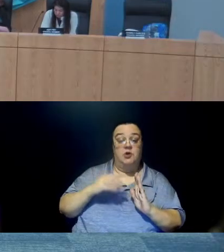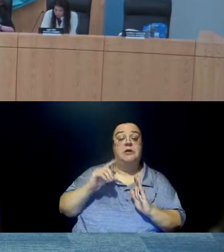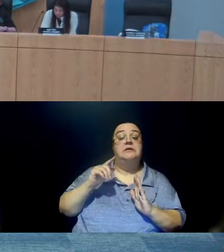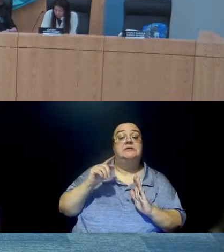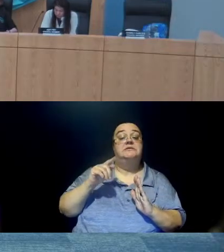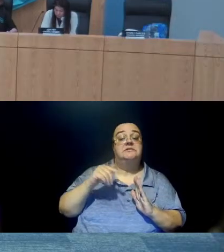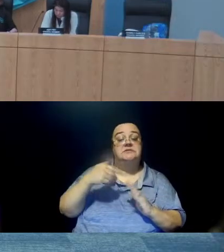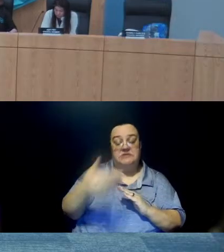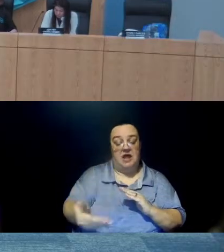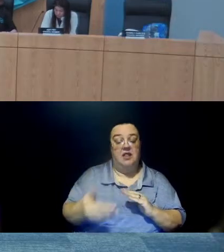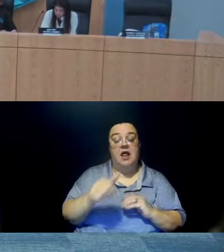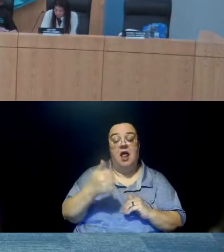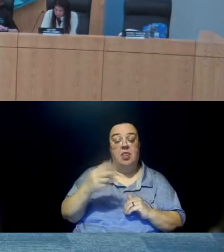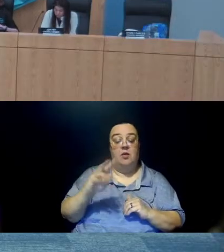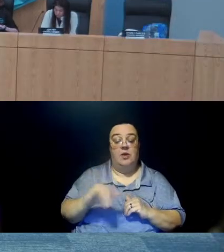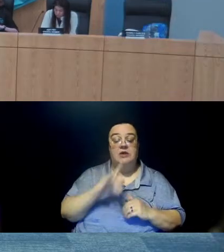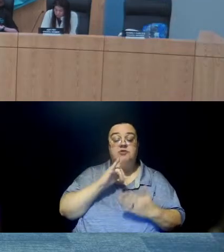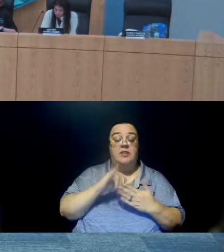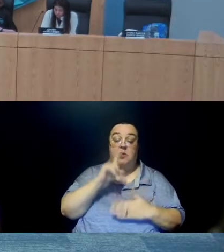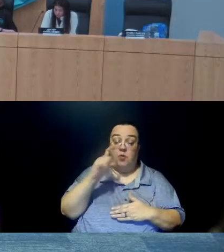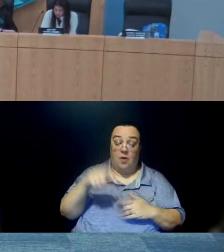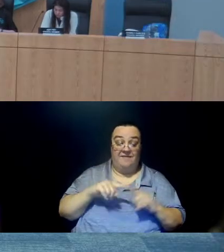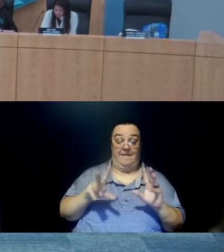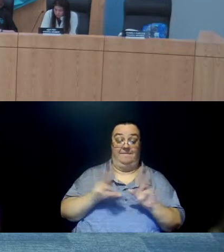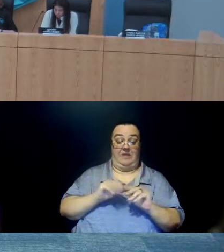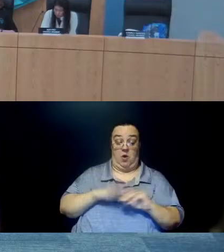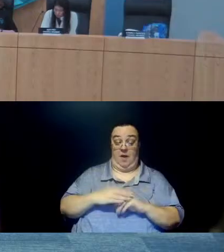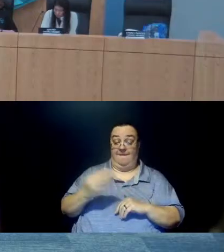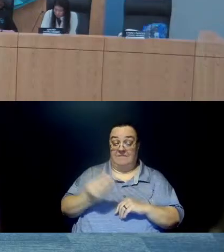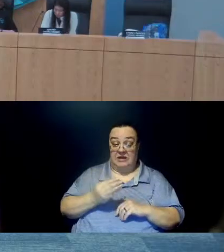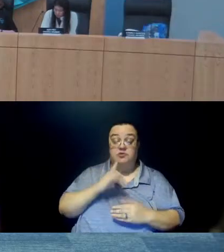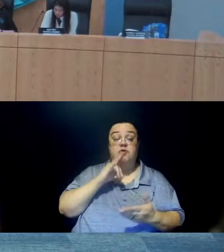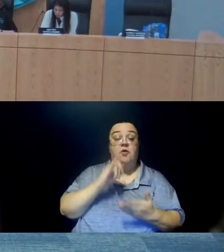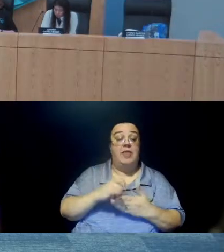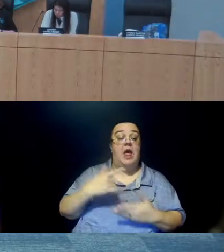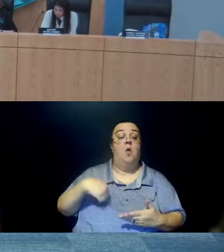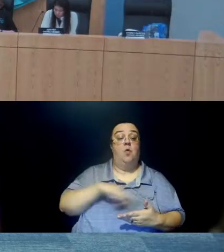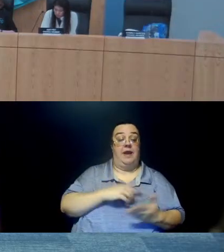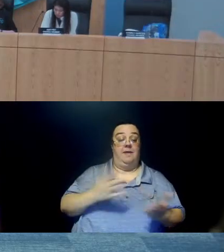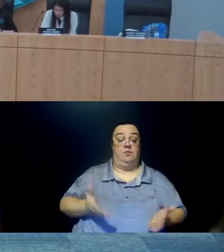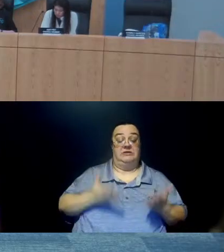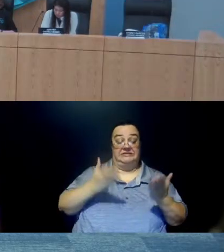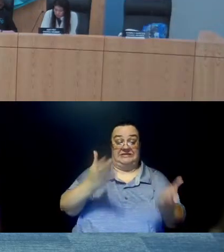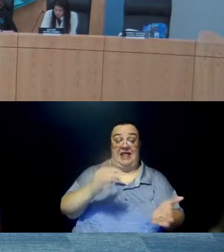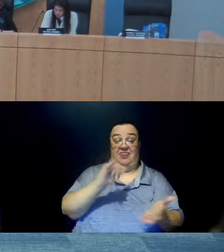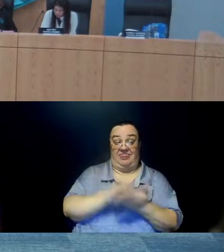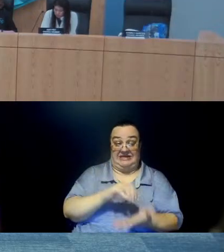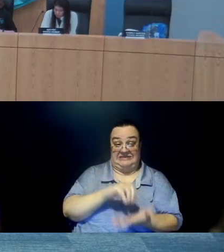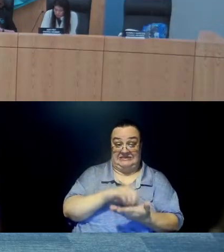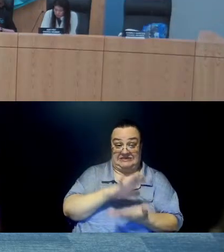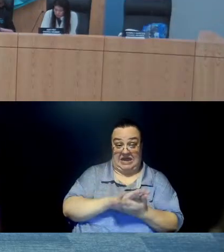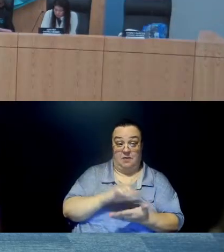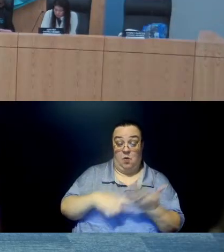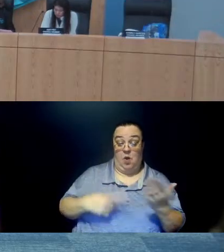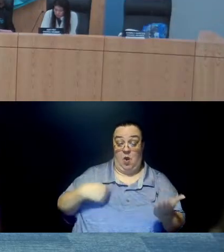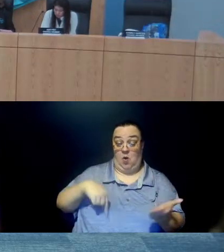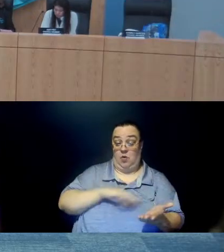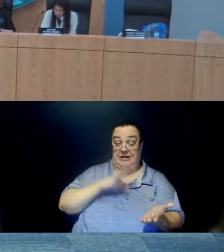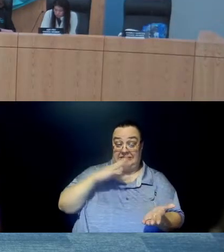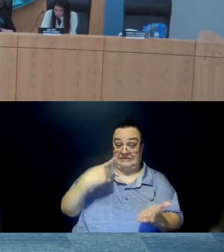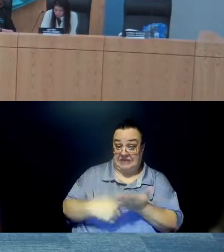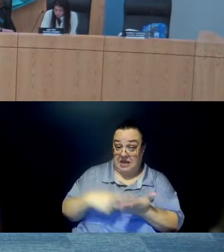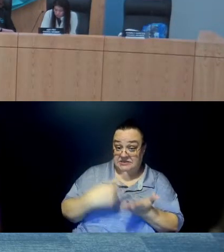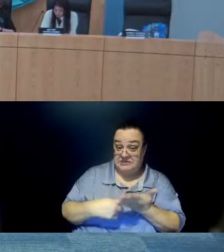way, that we don't have to meet on Monday, so that we present this document that we're discussing